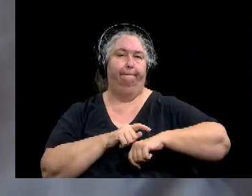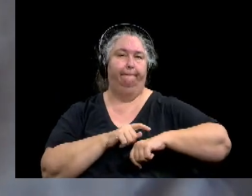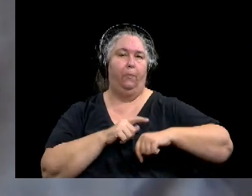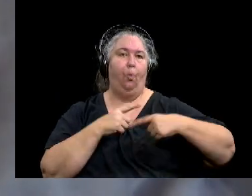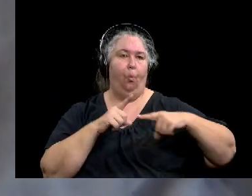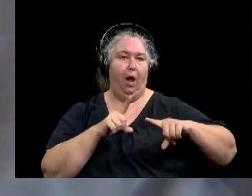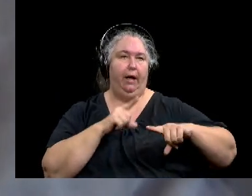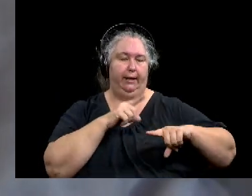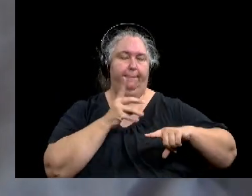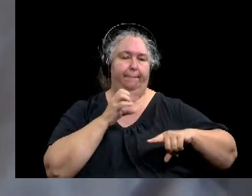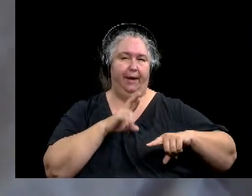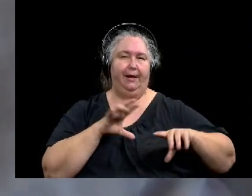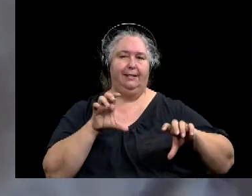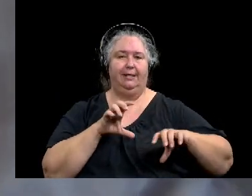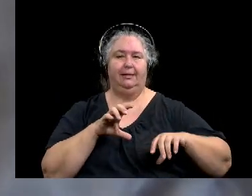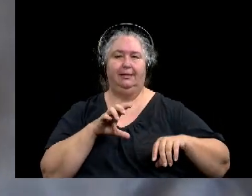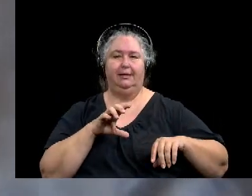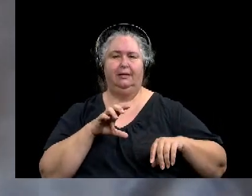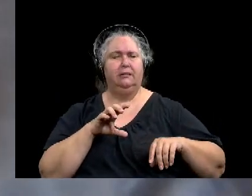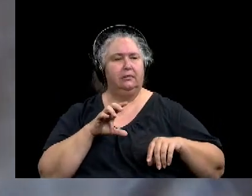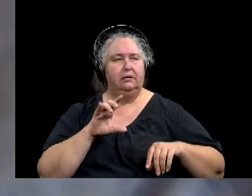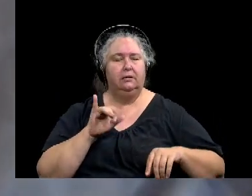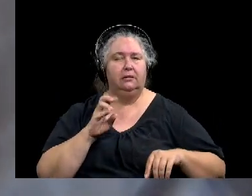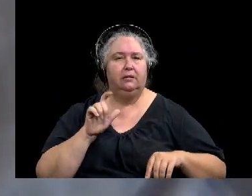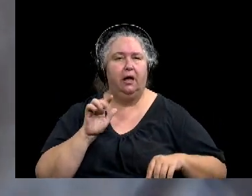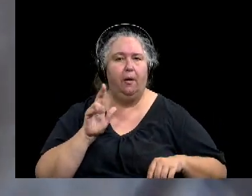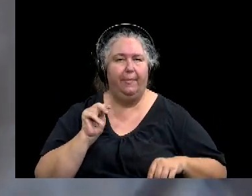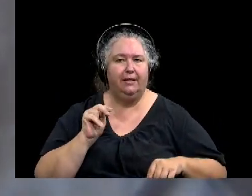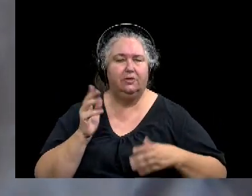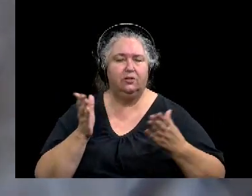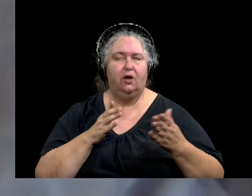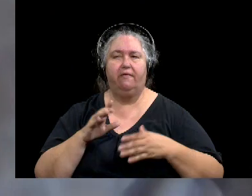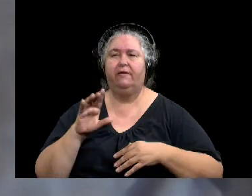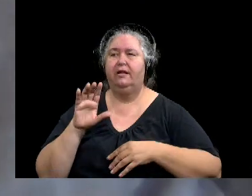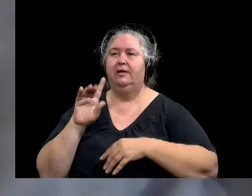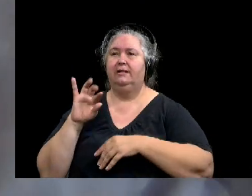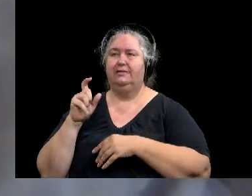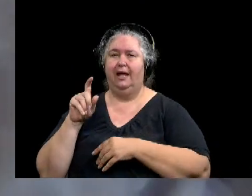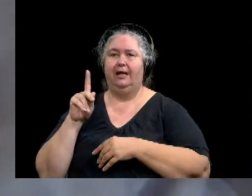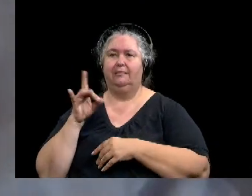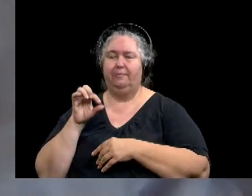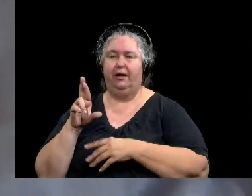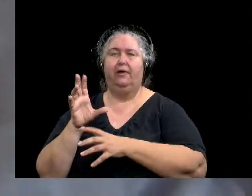did yeoman service. The taxpayers got their money's worth